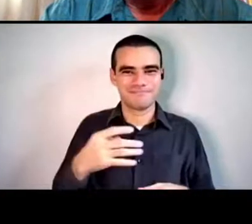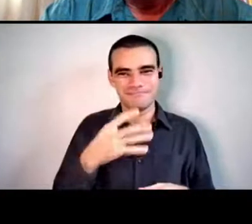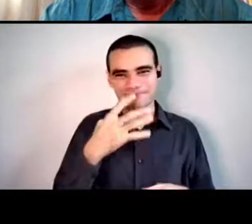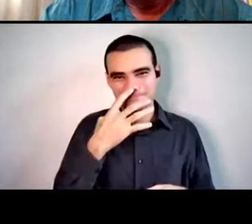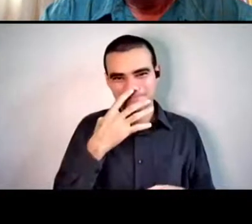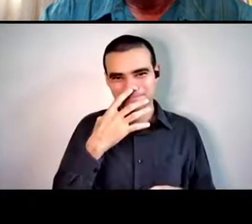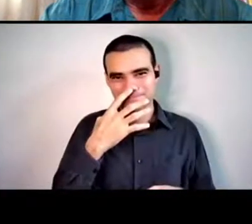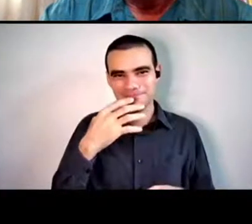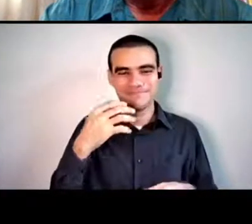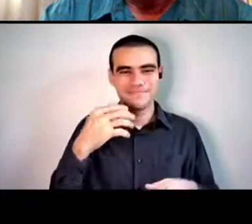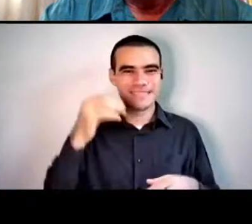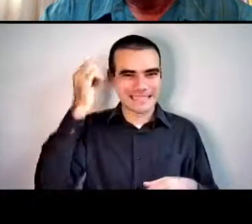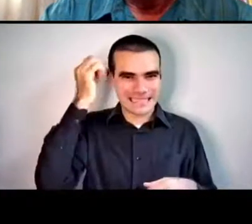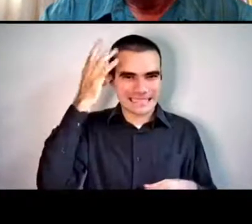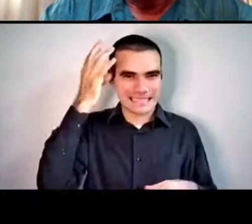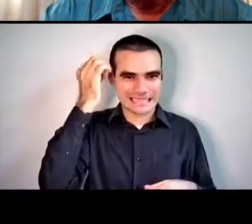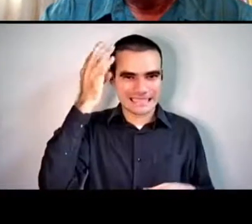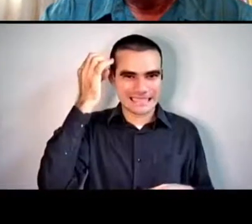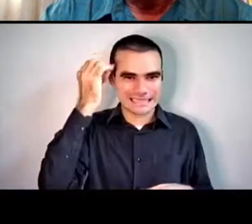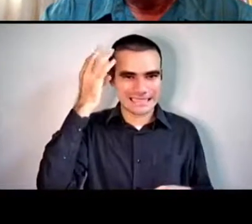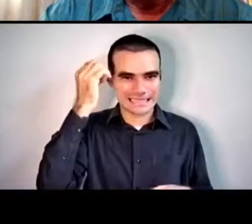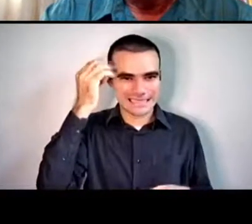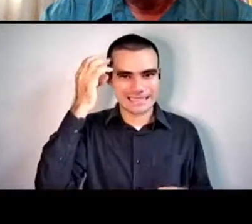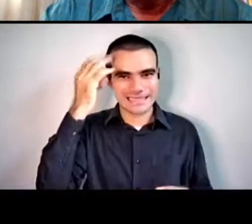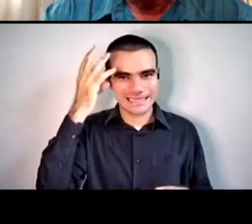These are such questions.